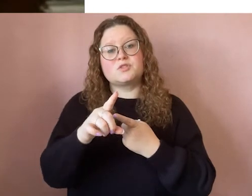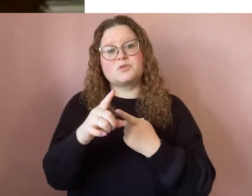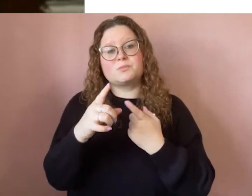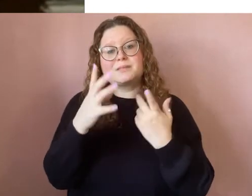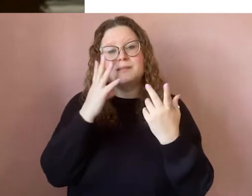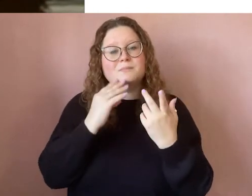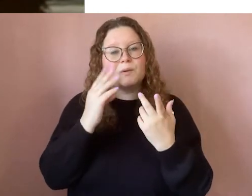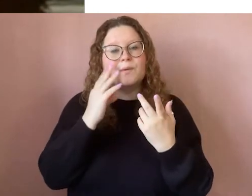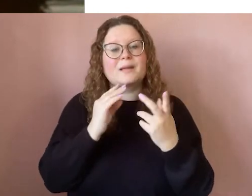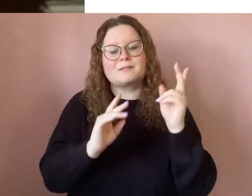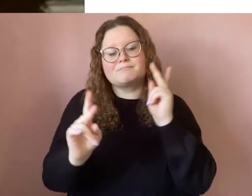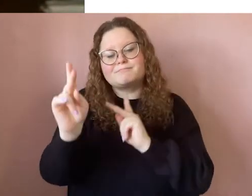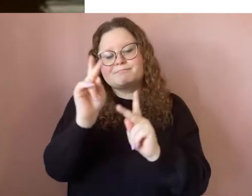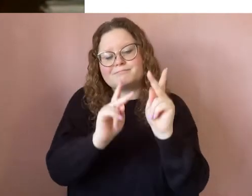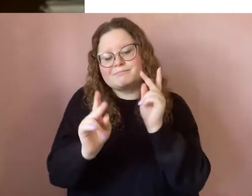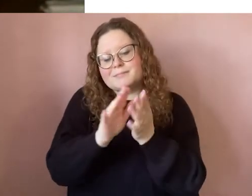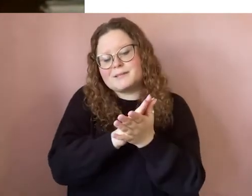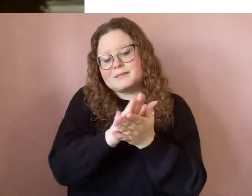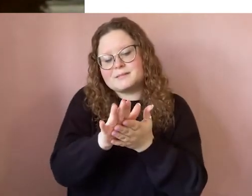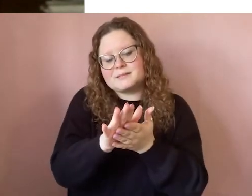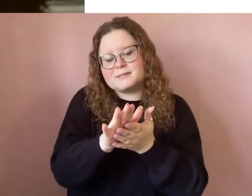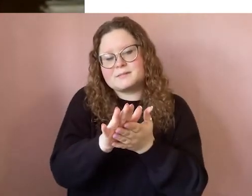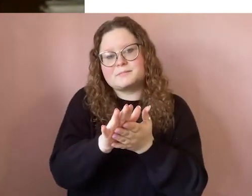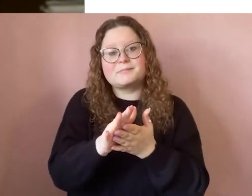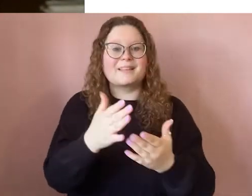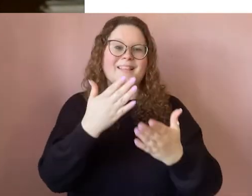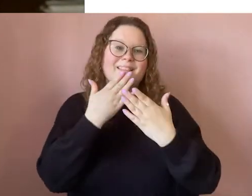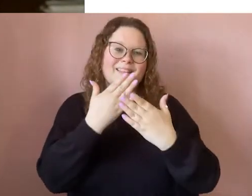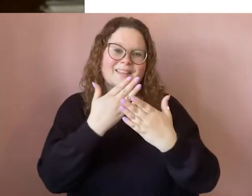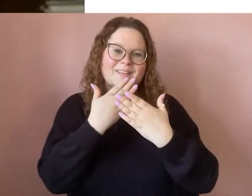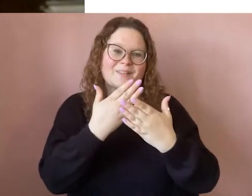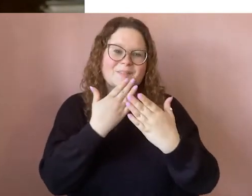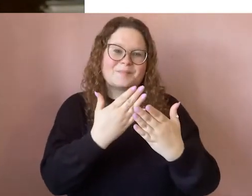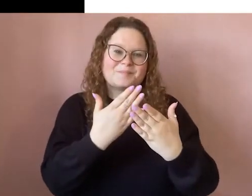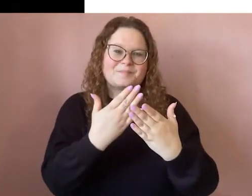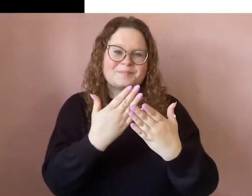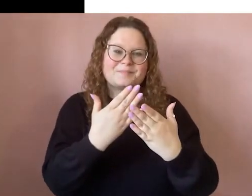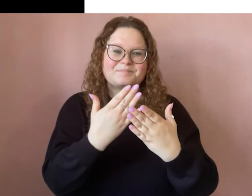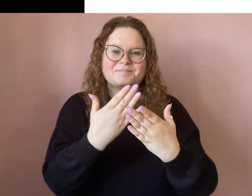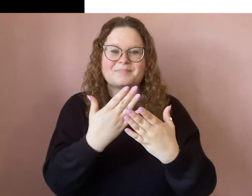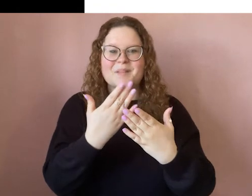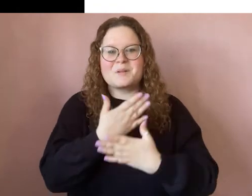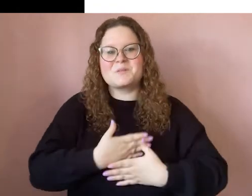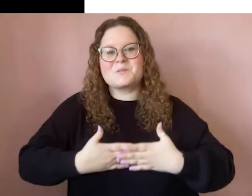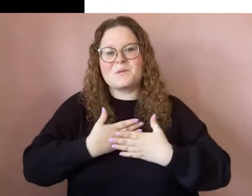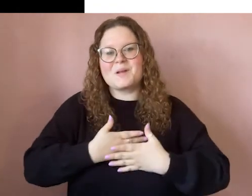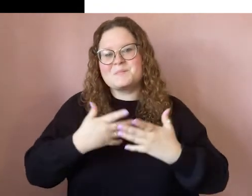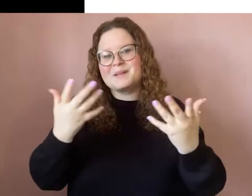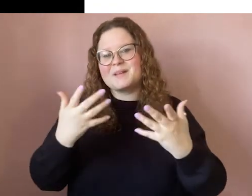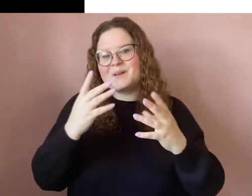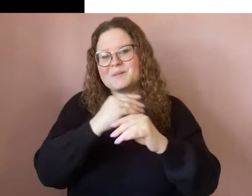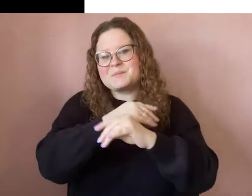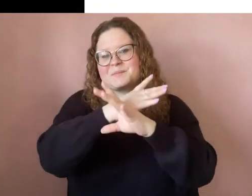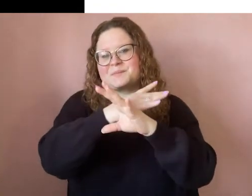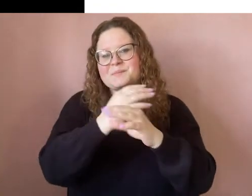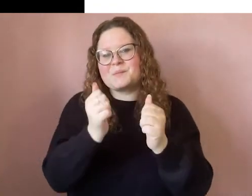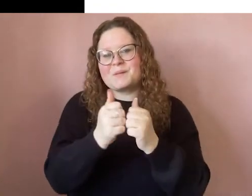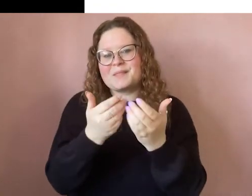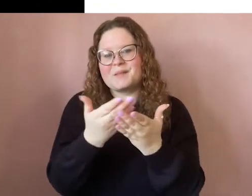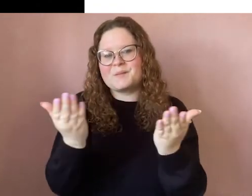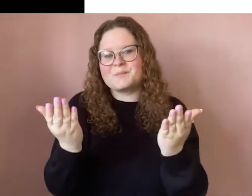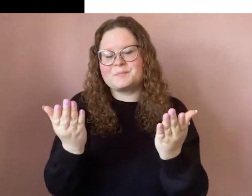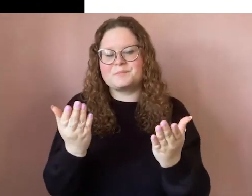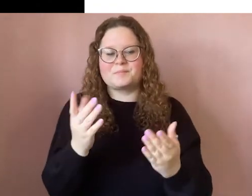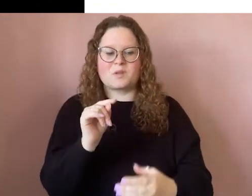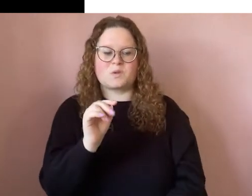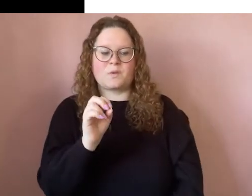at times of new technology or times just to feel the quiet breeze of an early